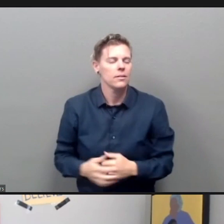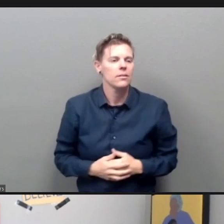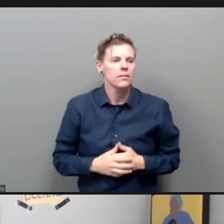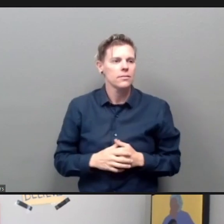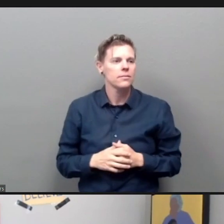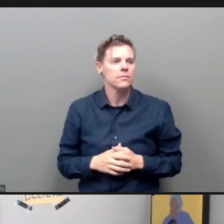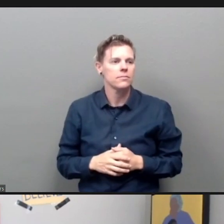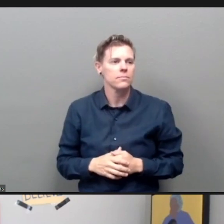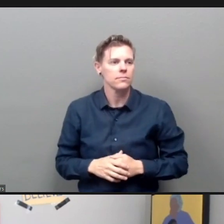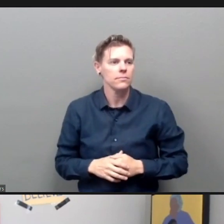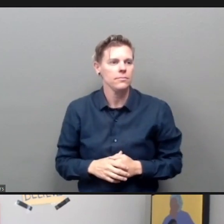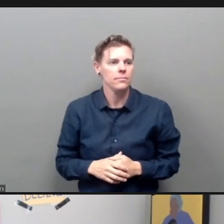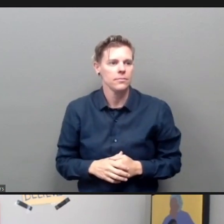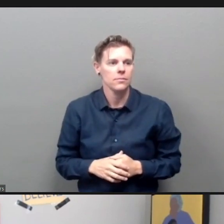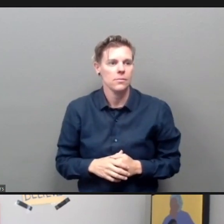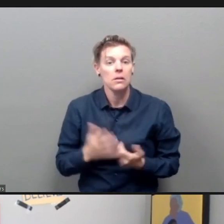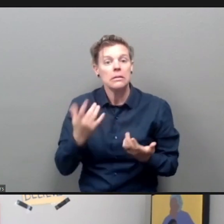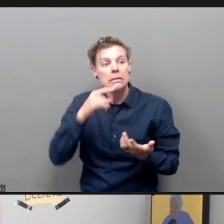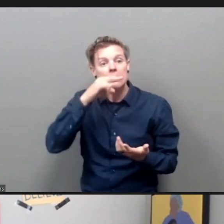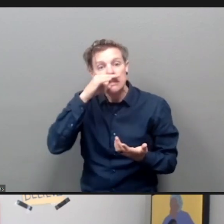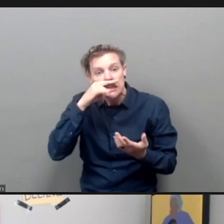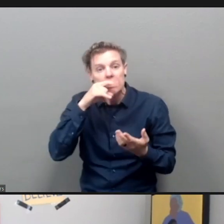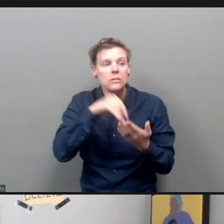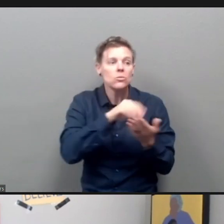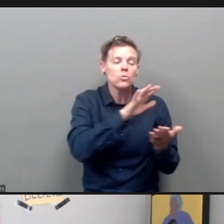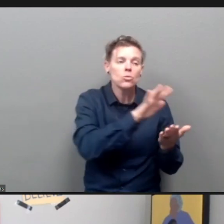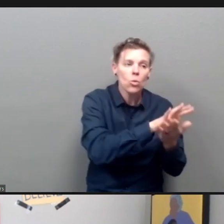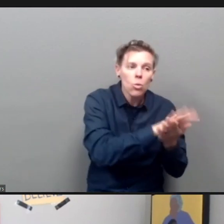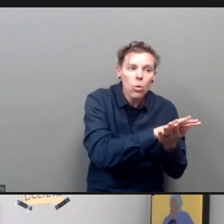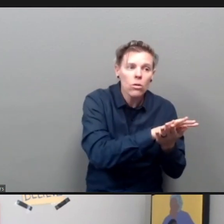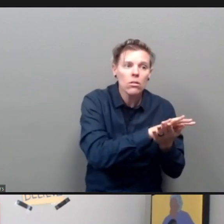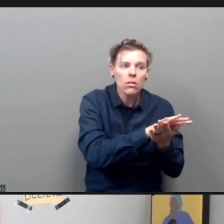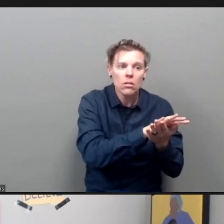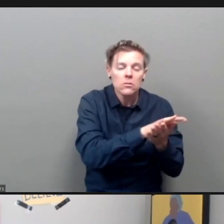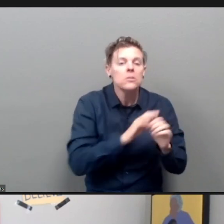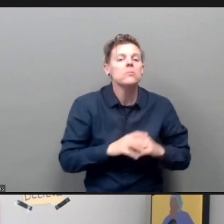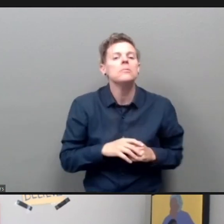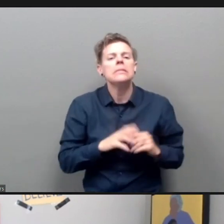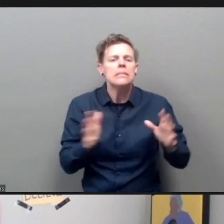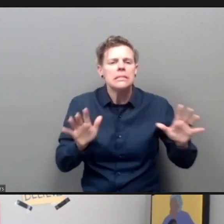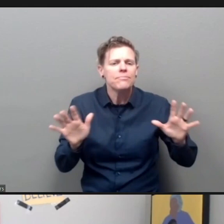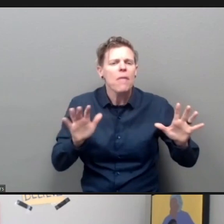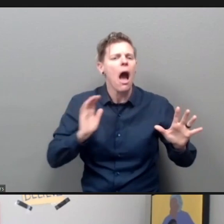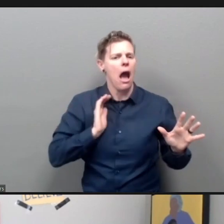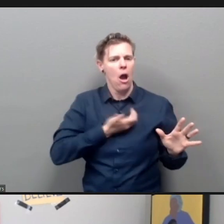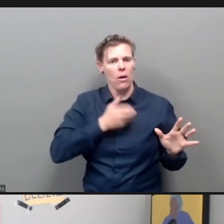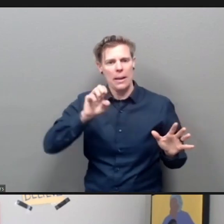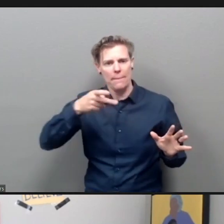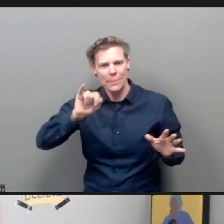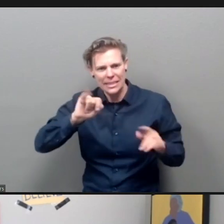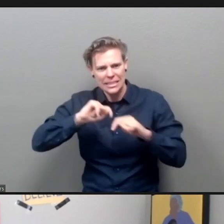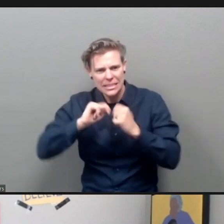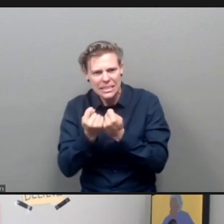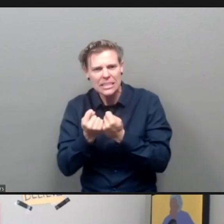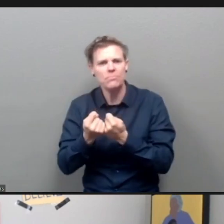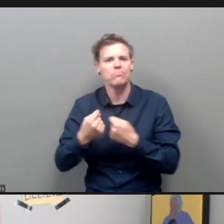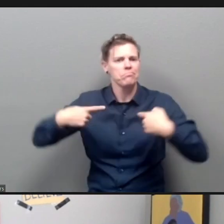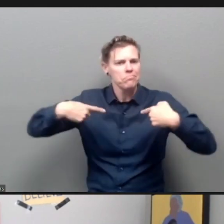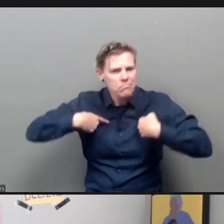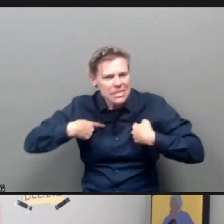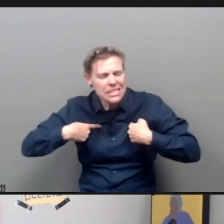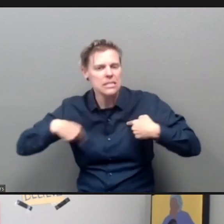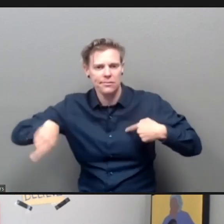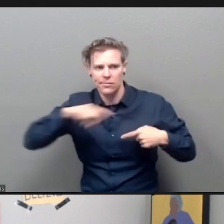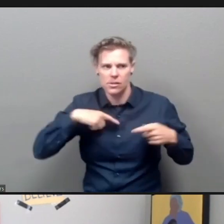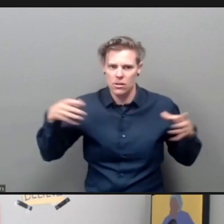So our epi team, myself, I think Laura, we all feel like it's a great, safe alternative. Laura's